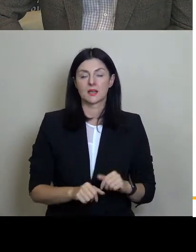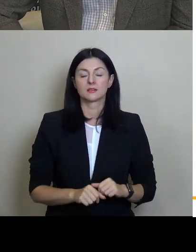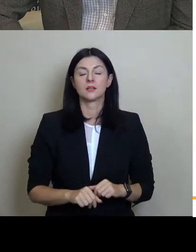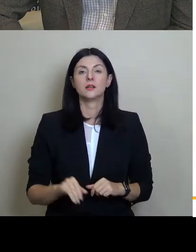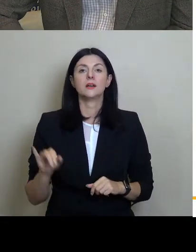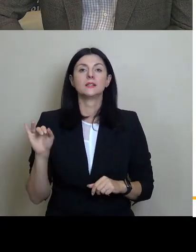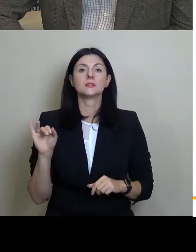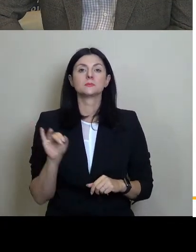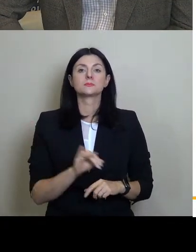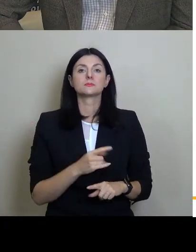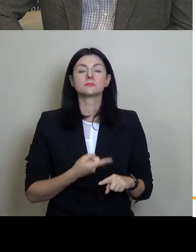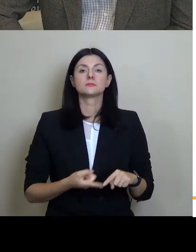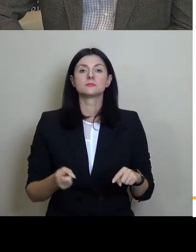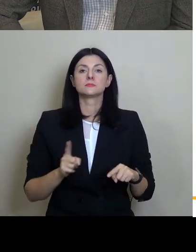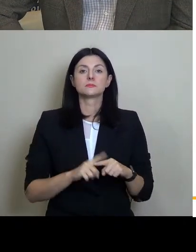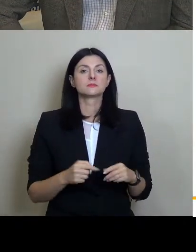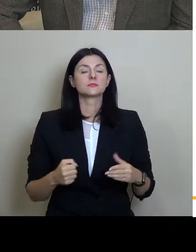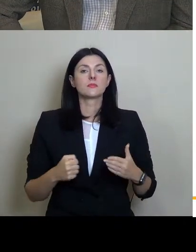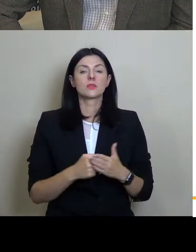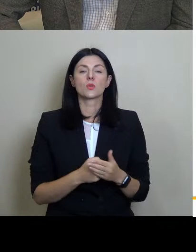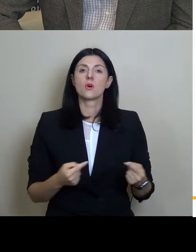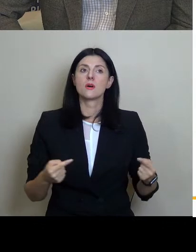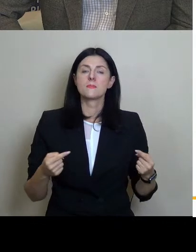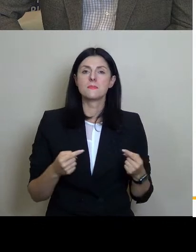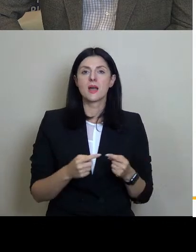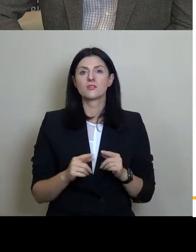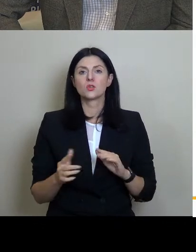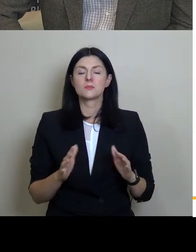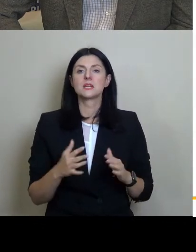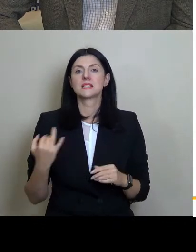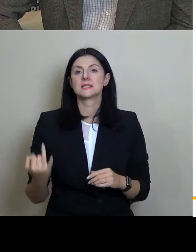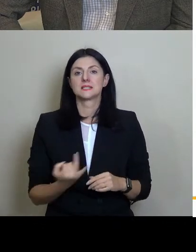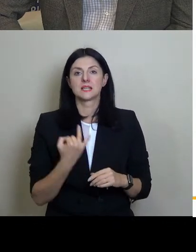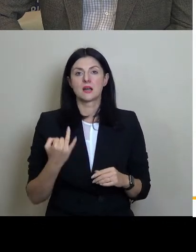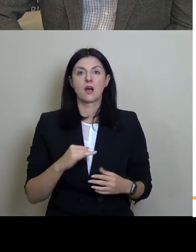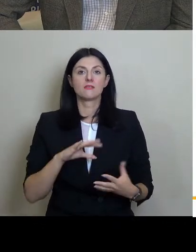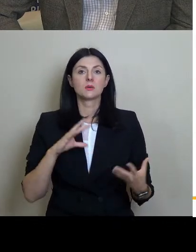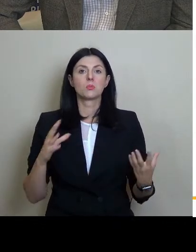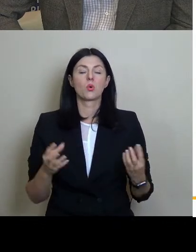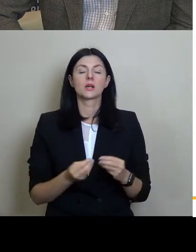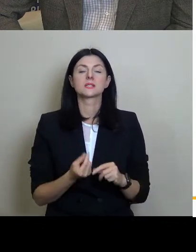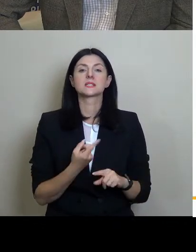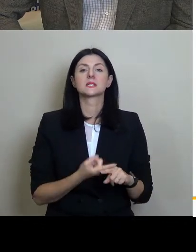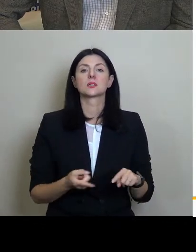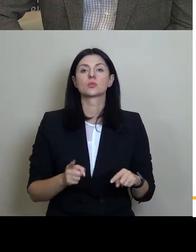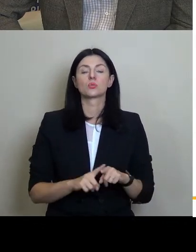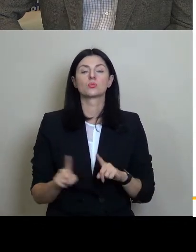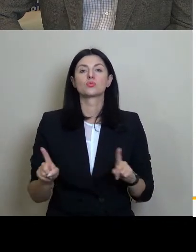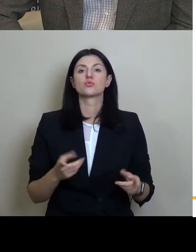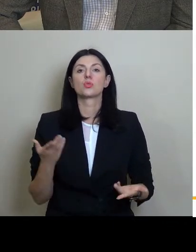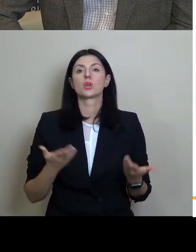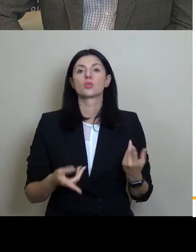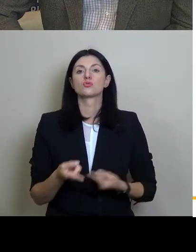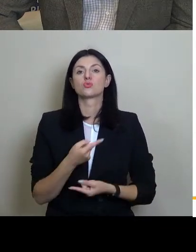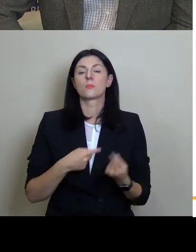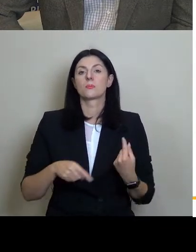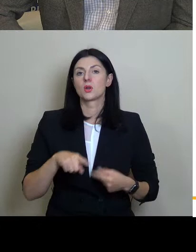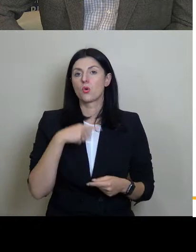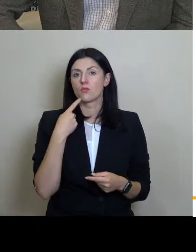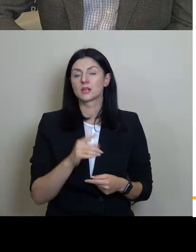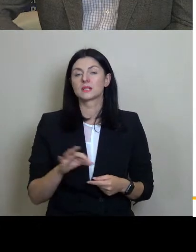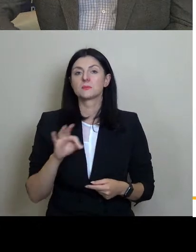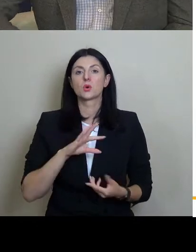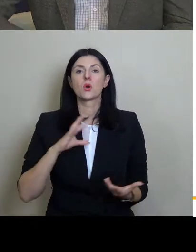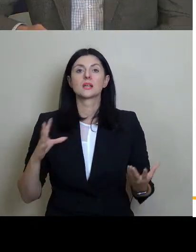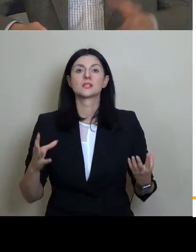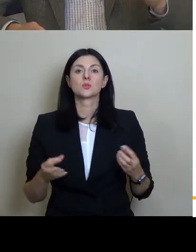case, 670. And to some extent, that's an interesting number, because if we